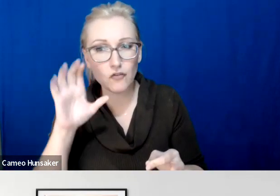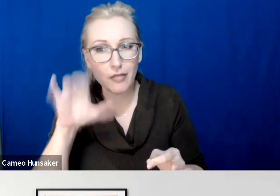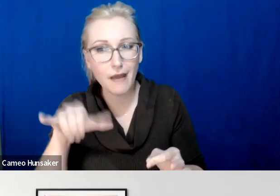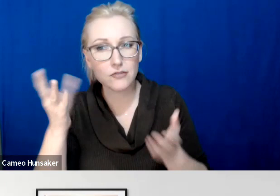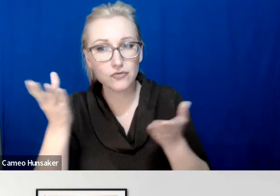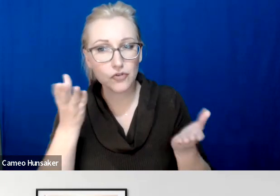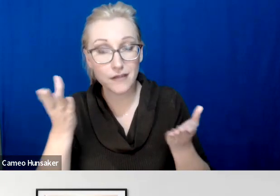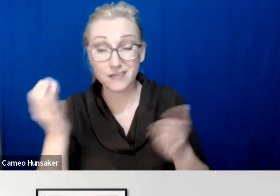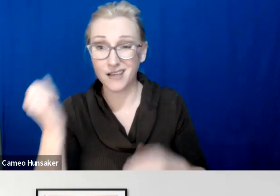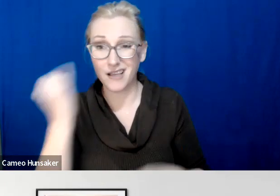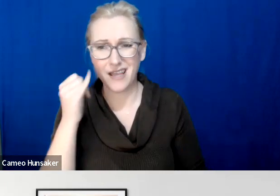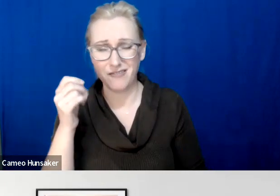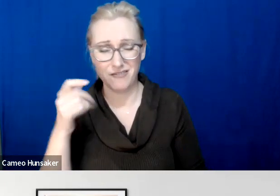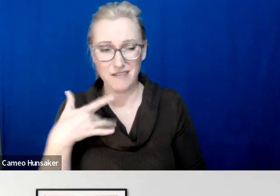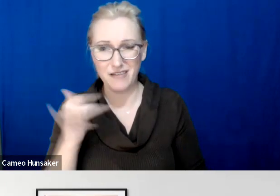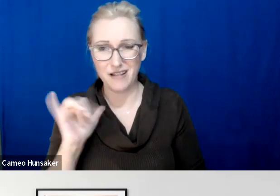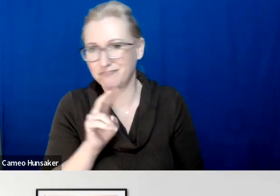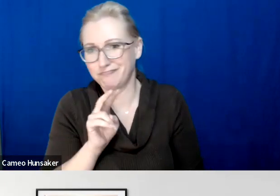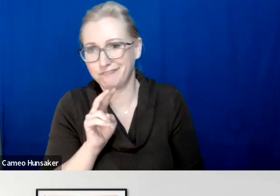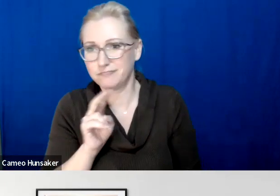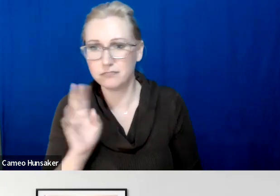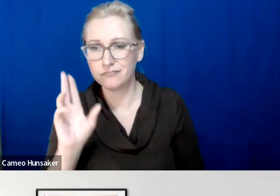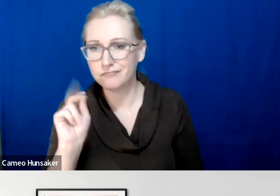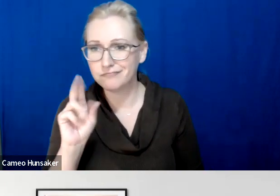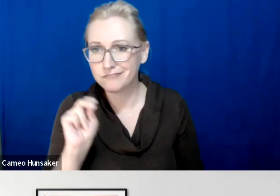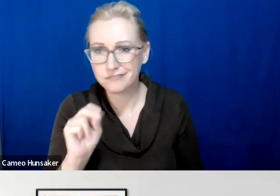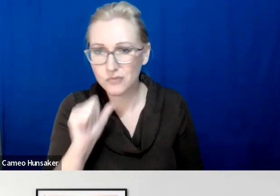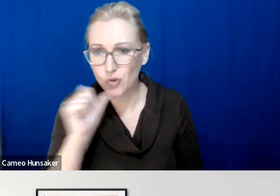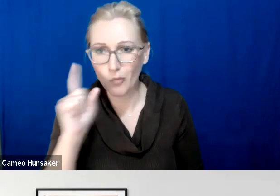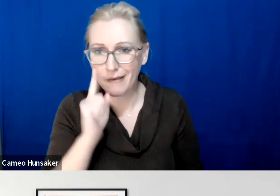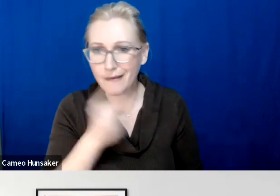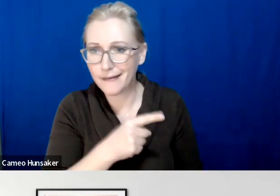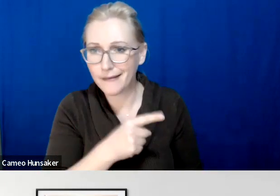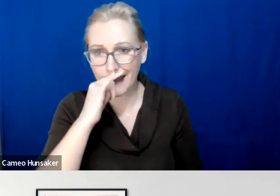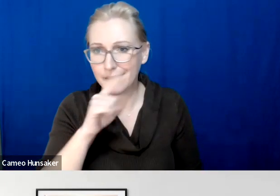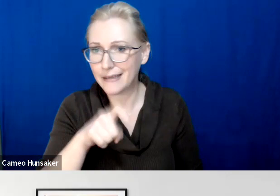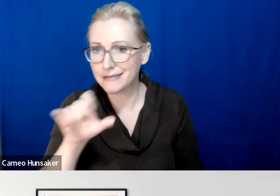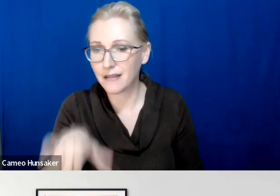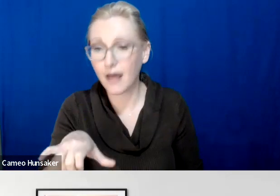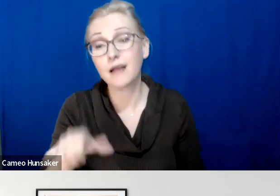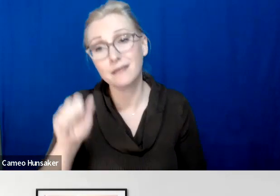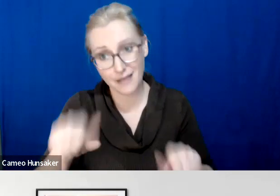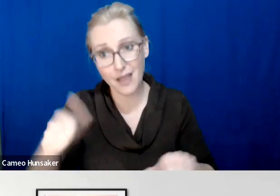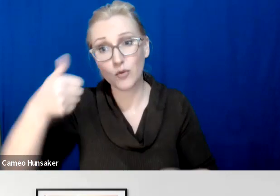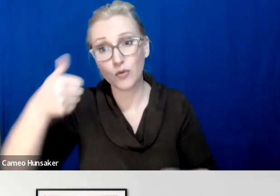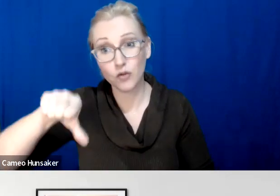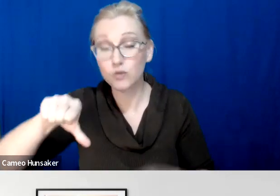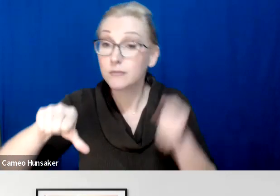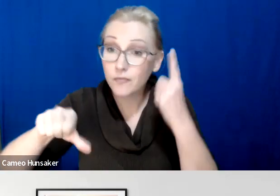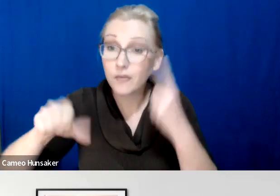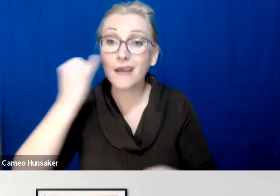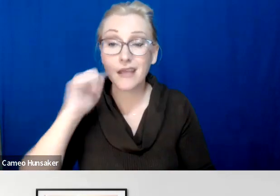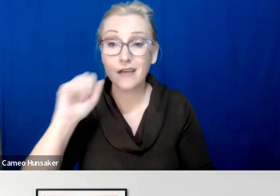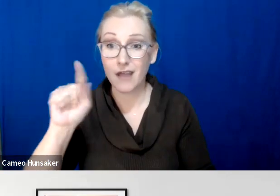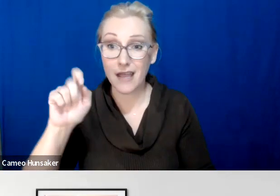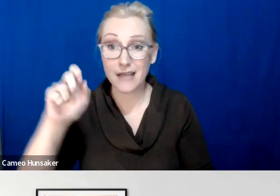they have no reason to suspect, they may refuse to do the evaluation. But if they're going to refuse, they have to put it in